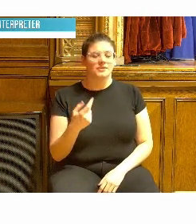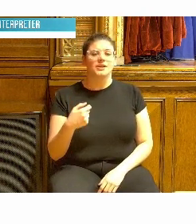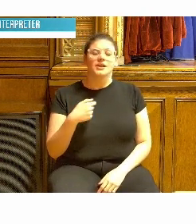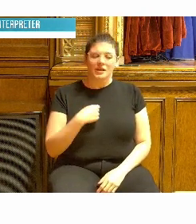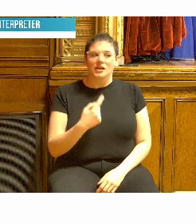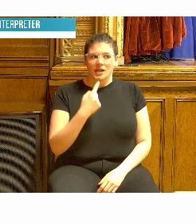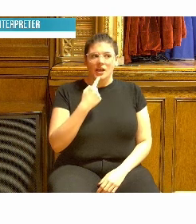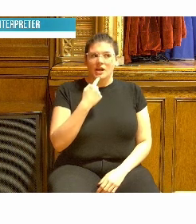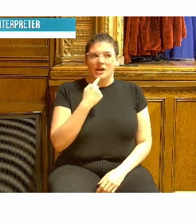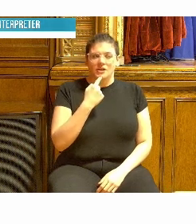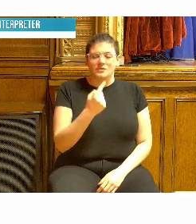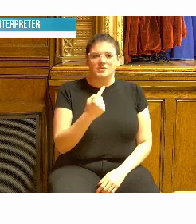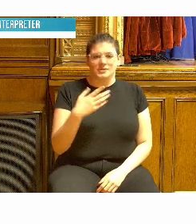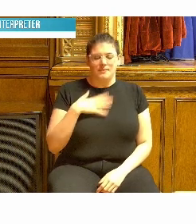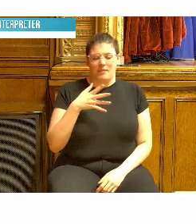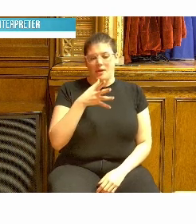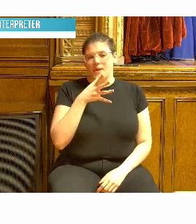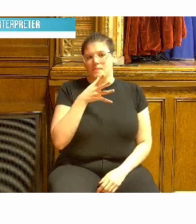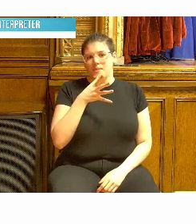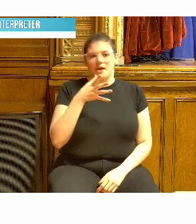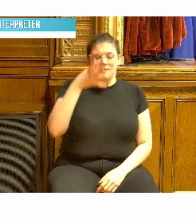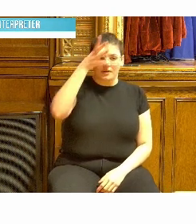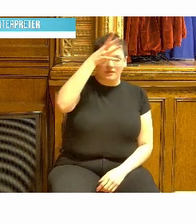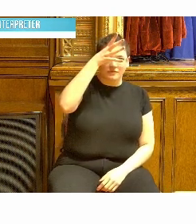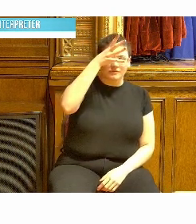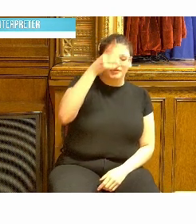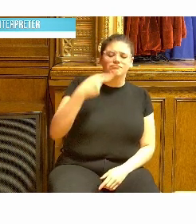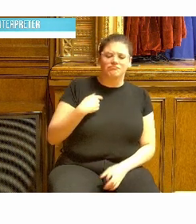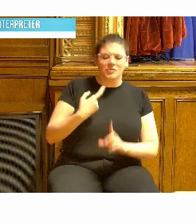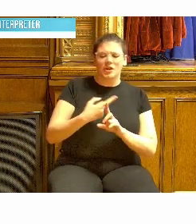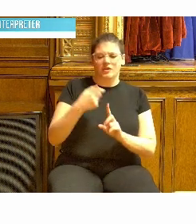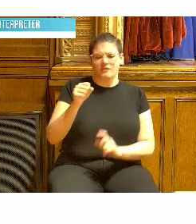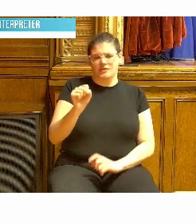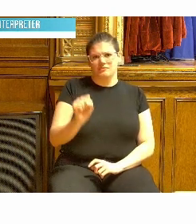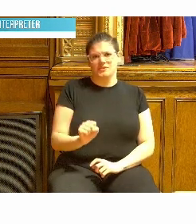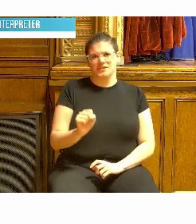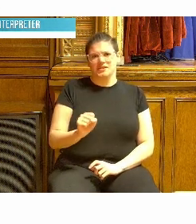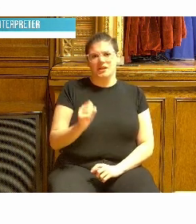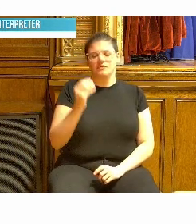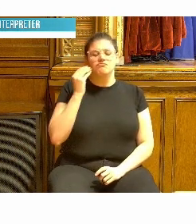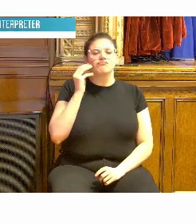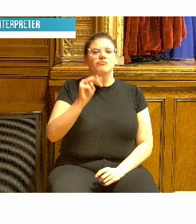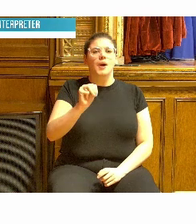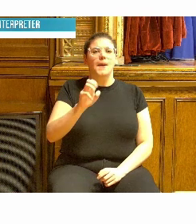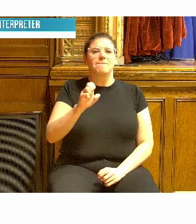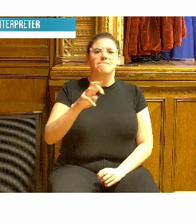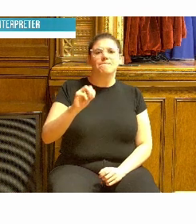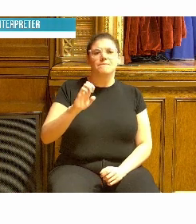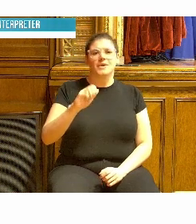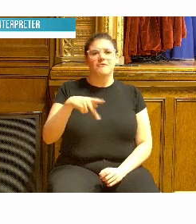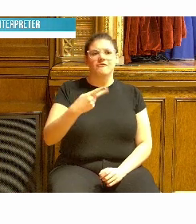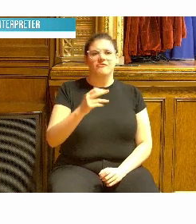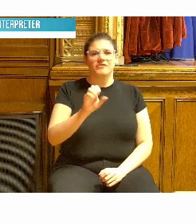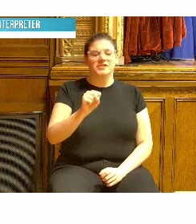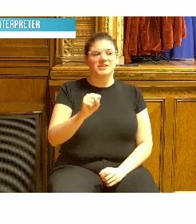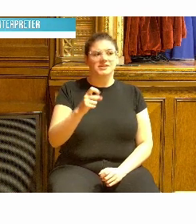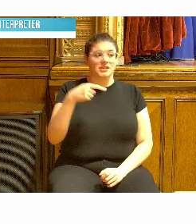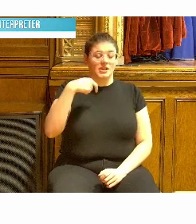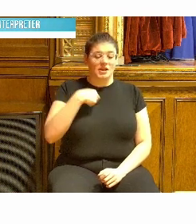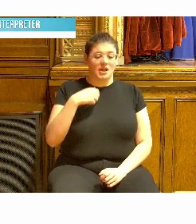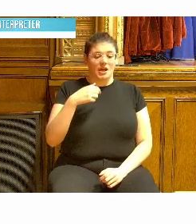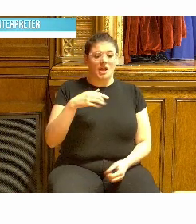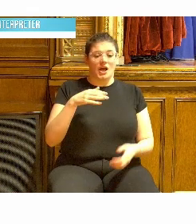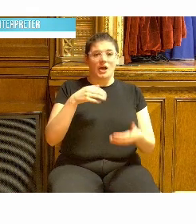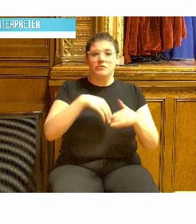my mother and my father came from the South, from area Memphis and Mississippi. I was born and raised in the great state of